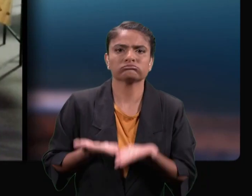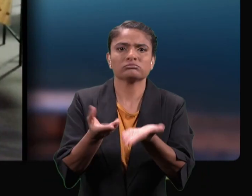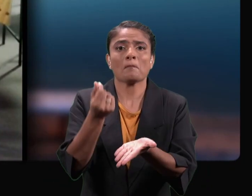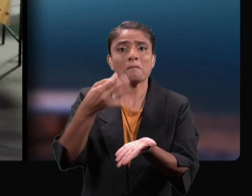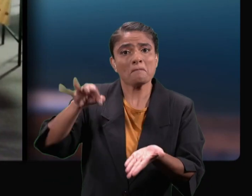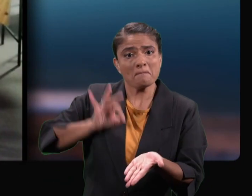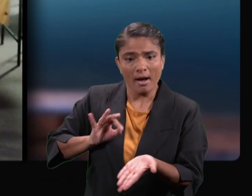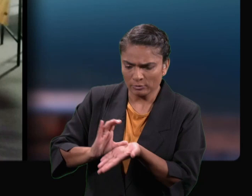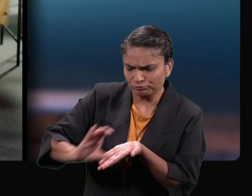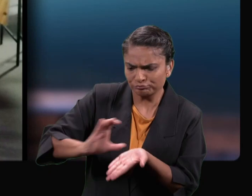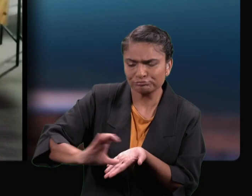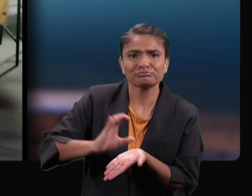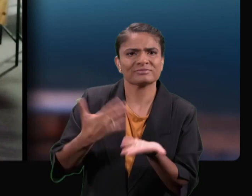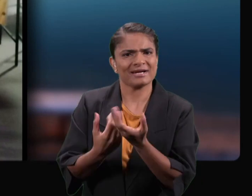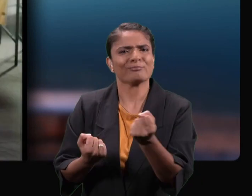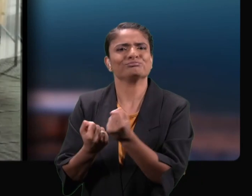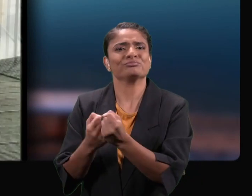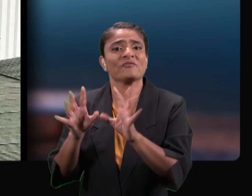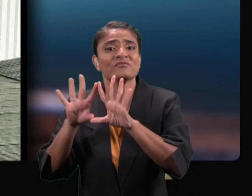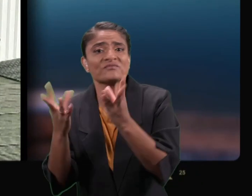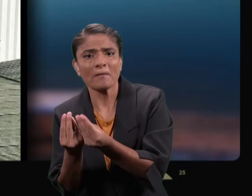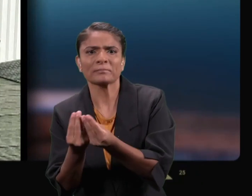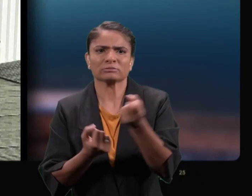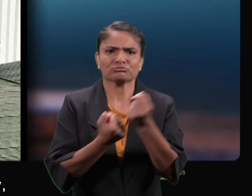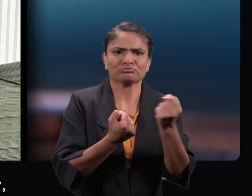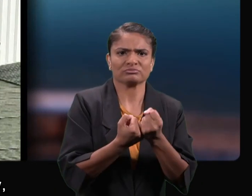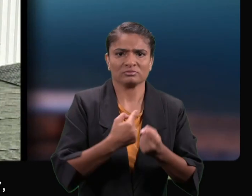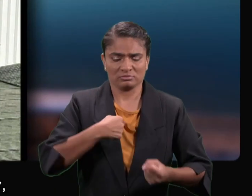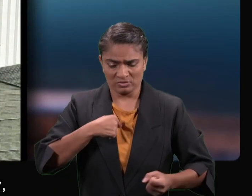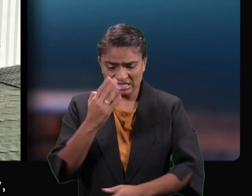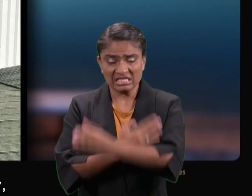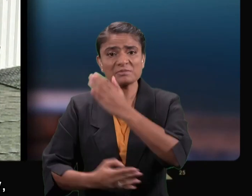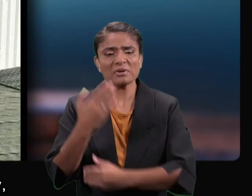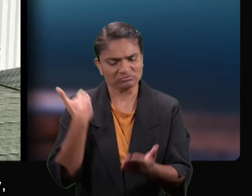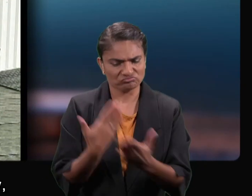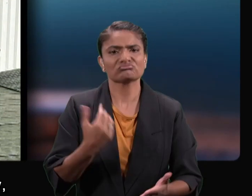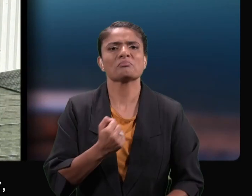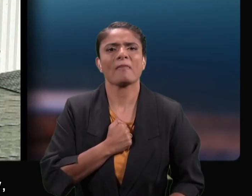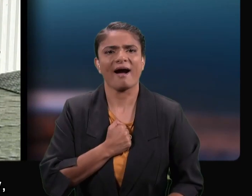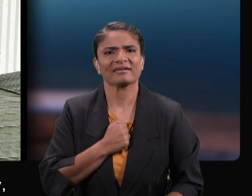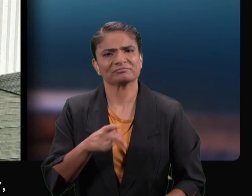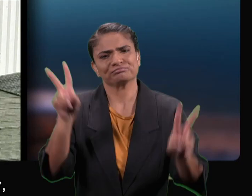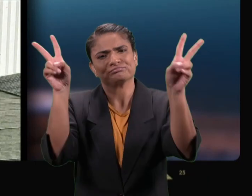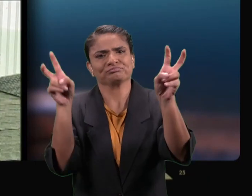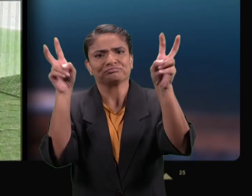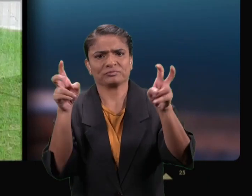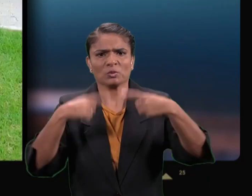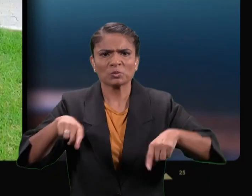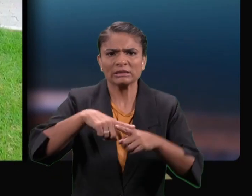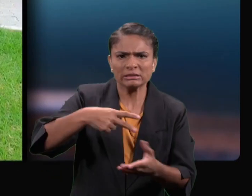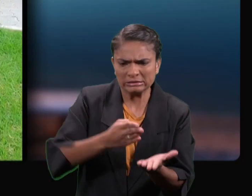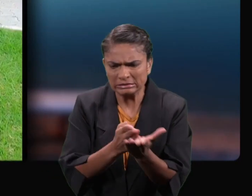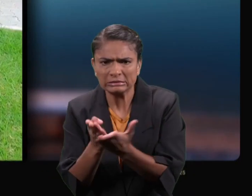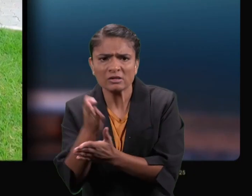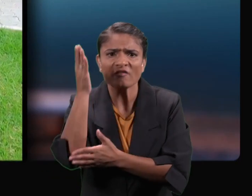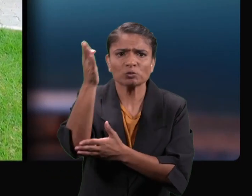she's able to provide a stable income for herself and her family. Sharon says, "My disability is my ability as I dance my